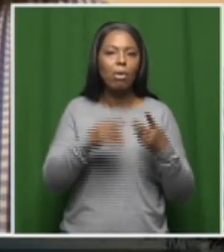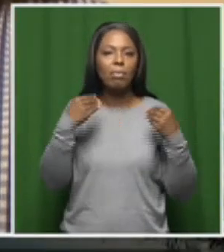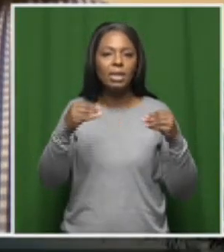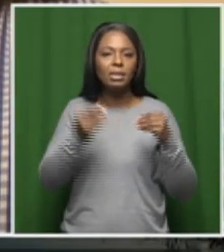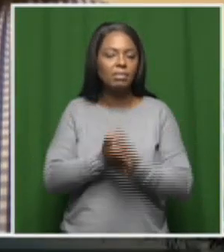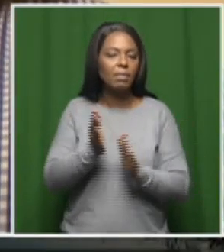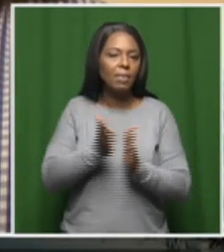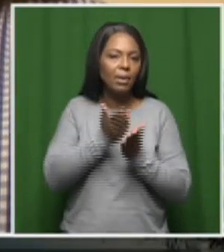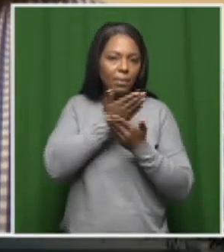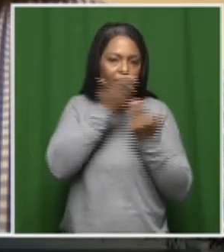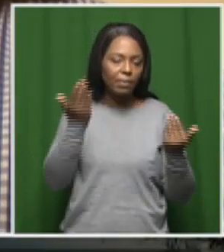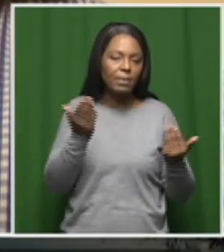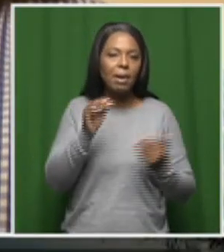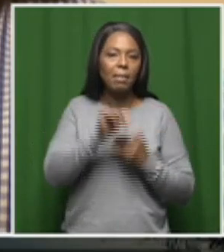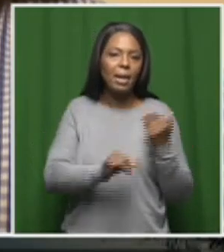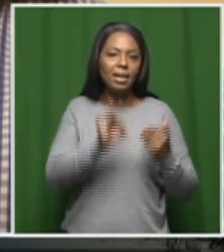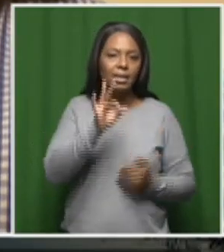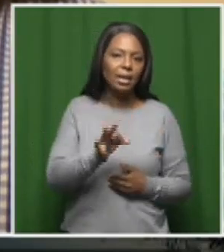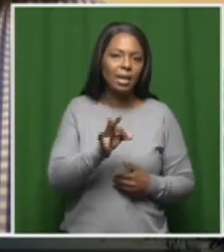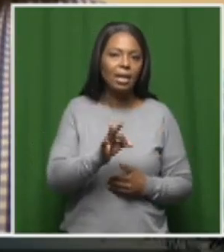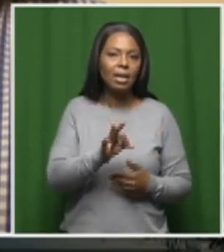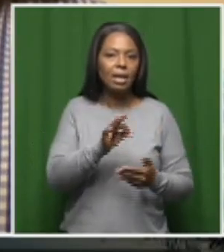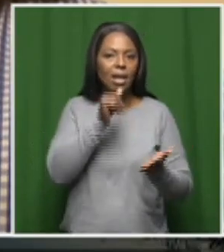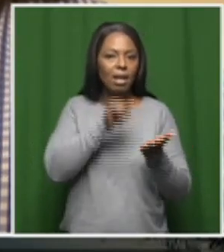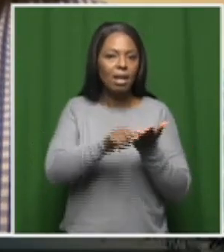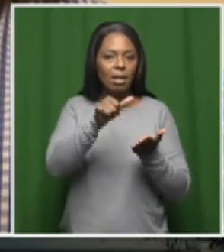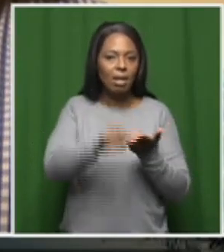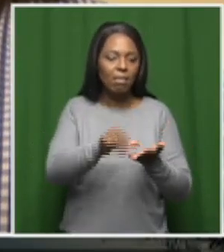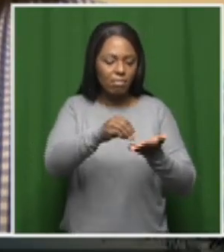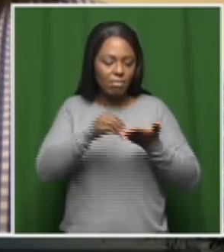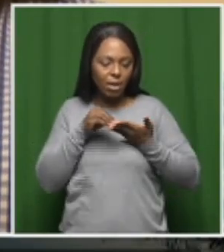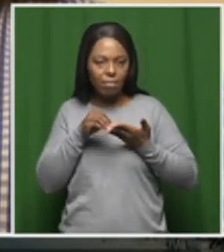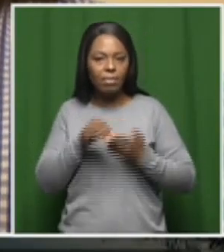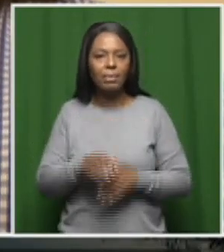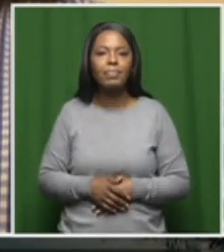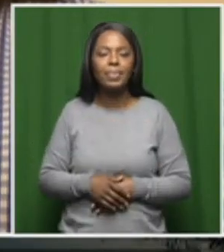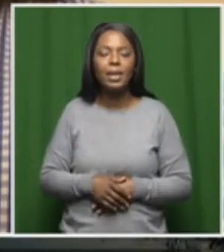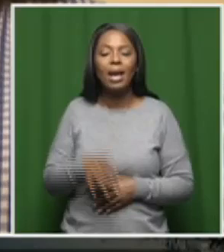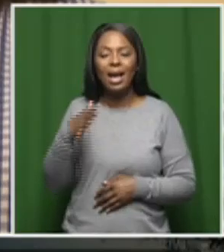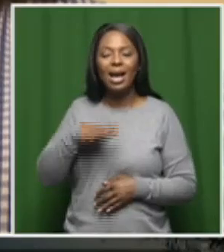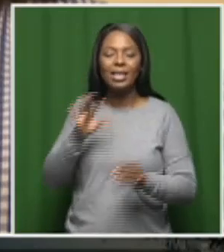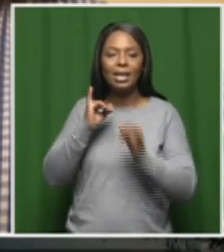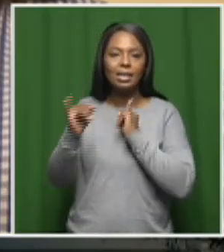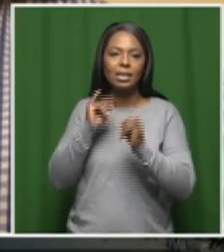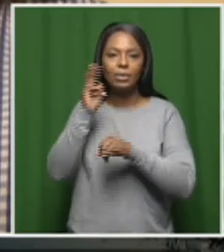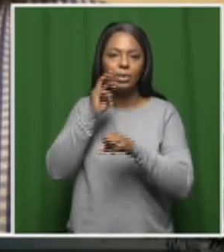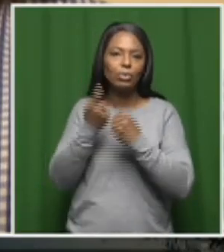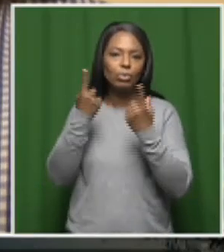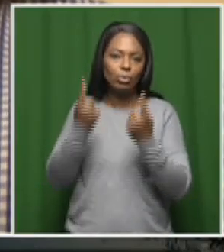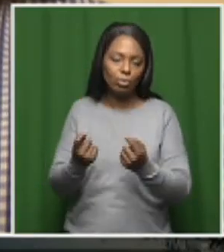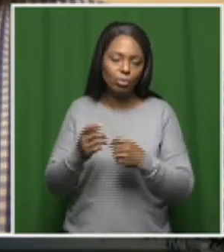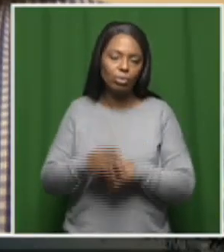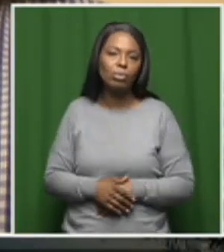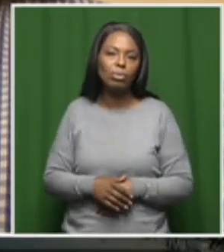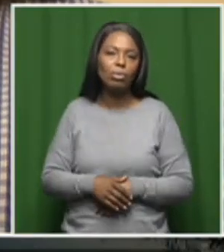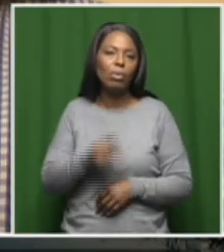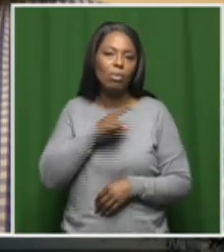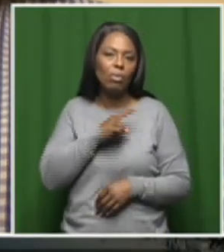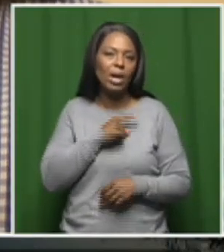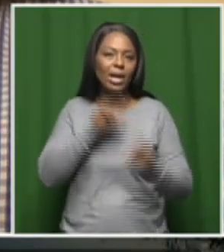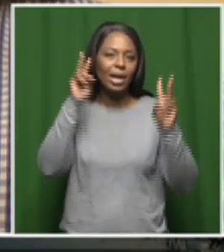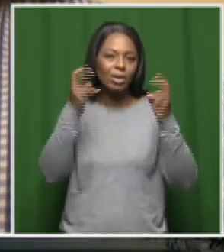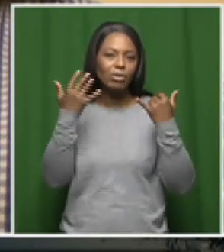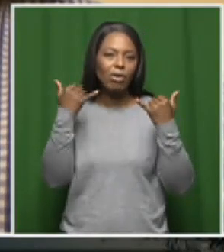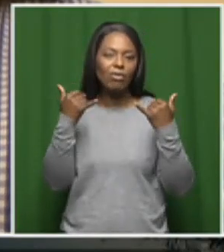minute left, and I know that this is actually another interview that we need to do because, there's a lot of problems when it comes to the erosion of